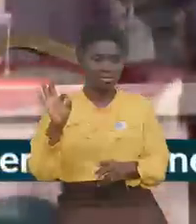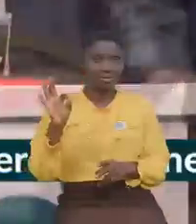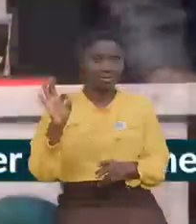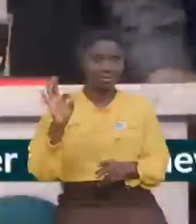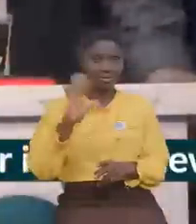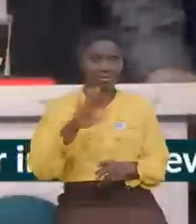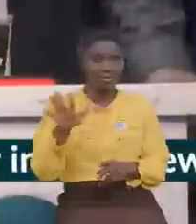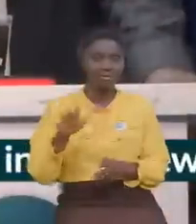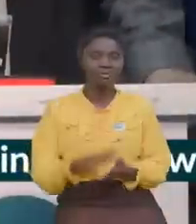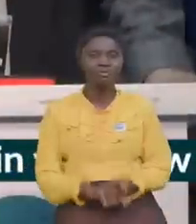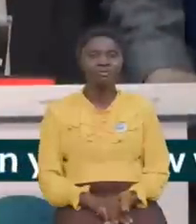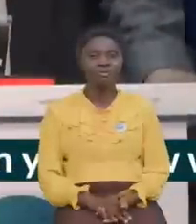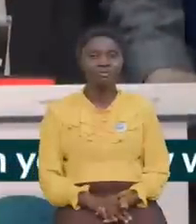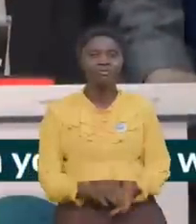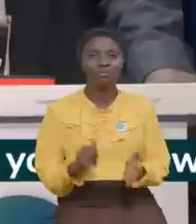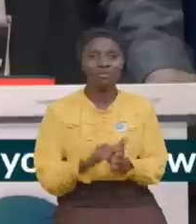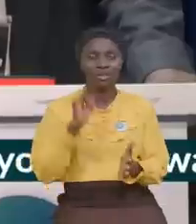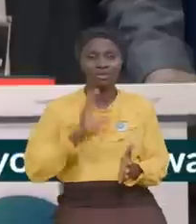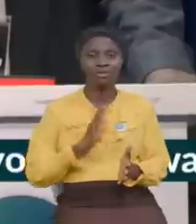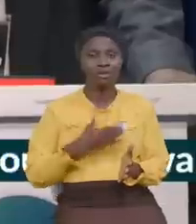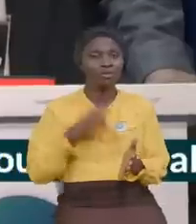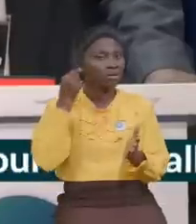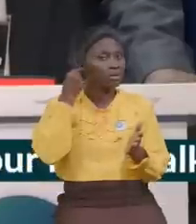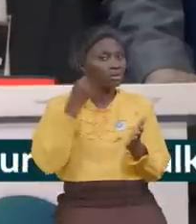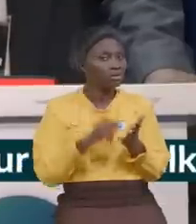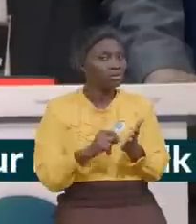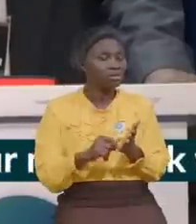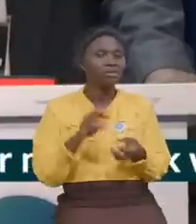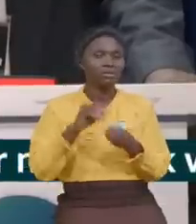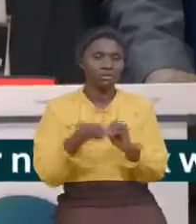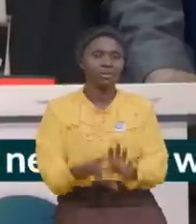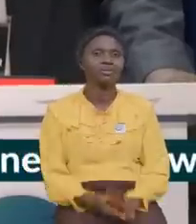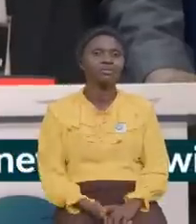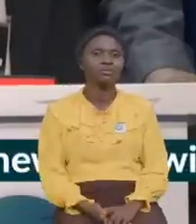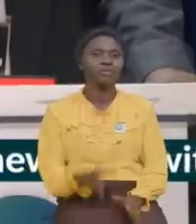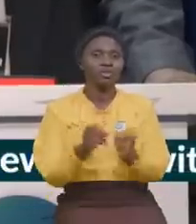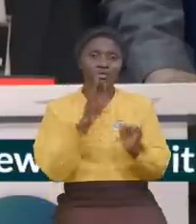+233 55 24 51 955. That is our secretariat number. So if you are here, it's